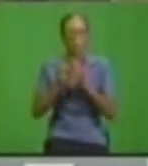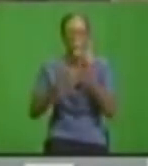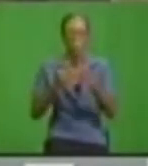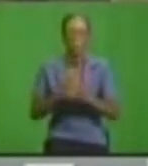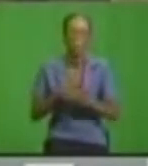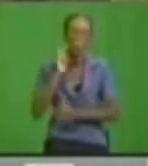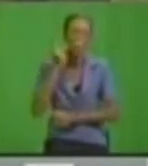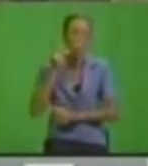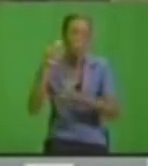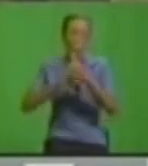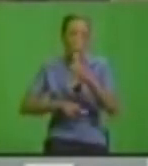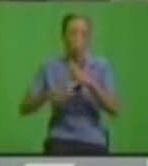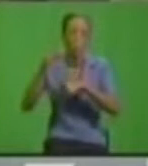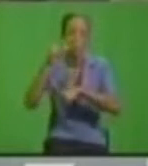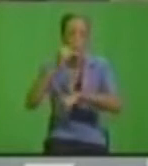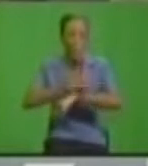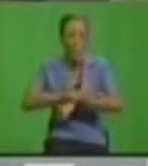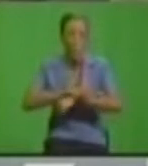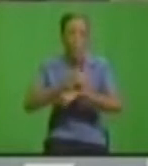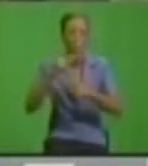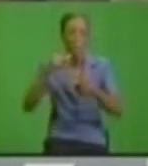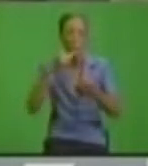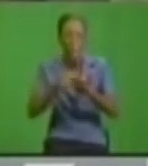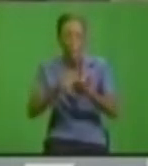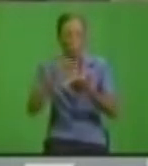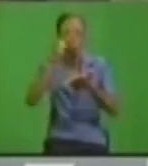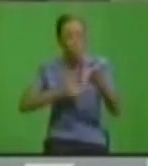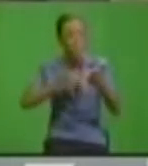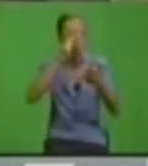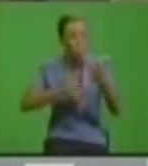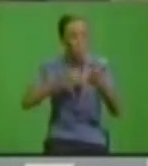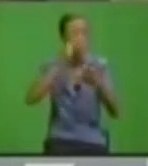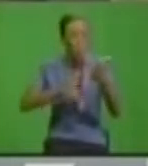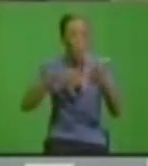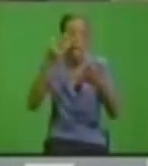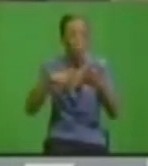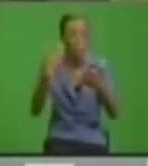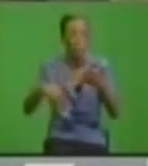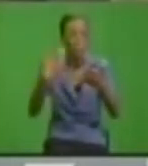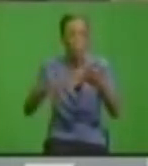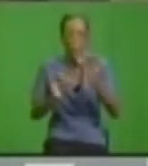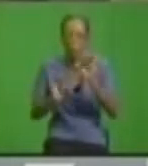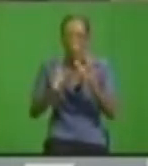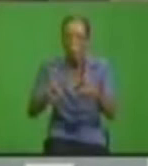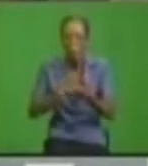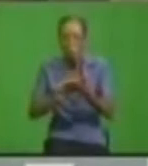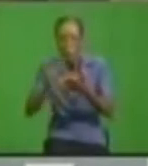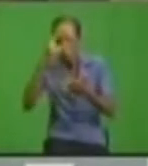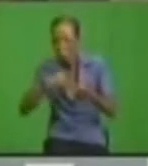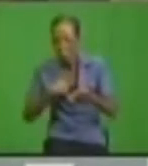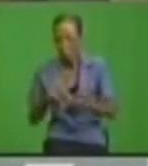Do you know he read every single piece of correspondence that came before him, especially from the public, in